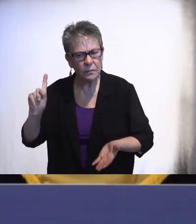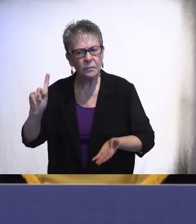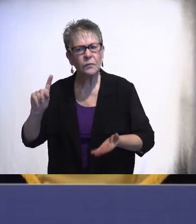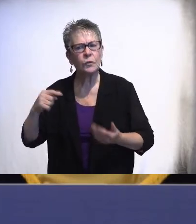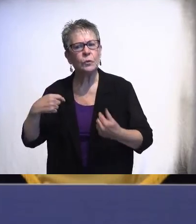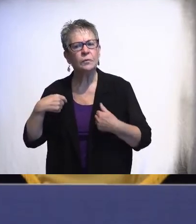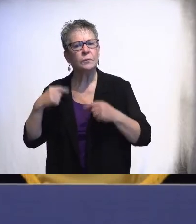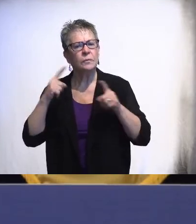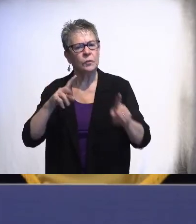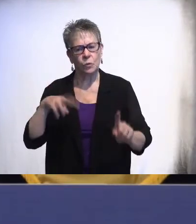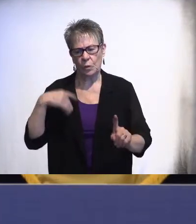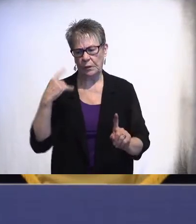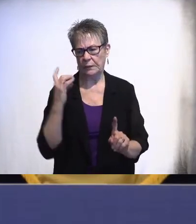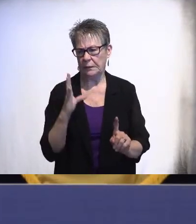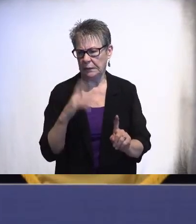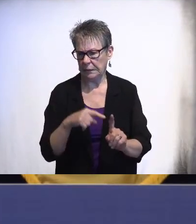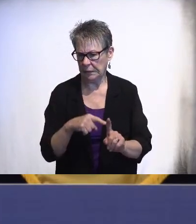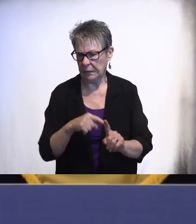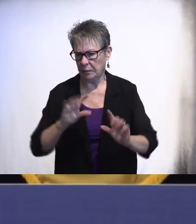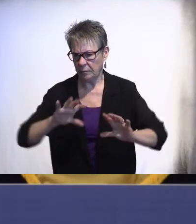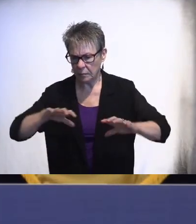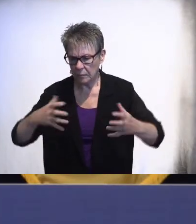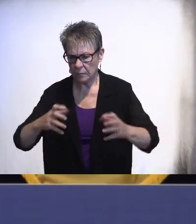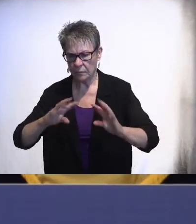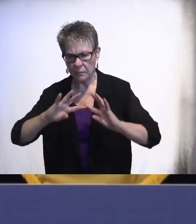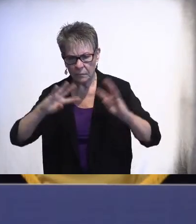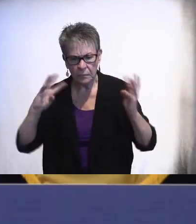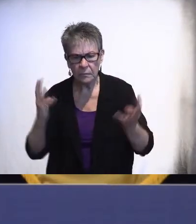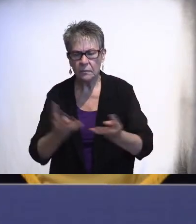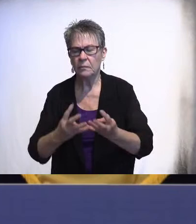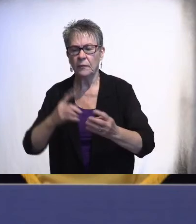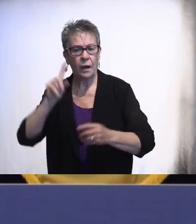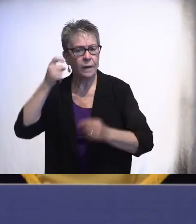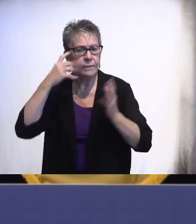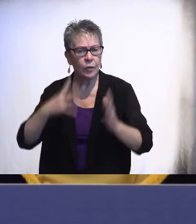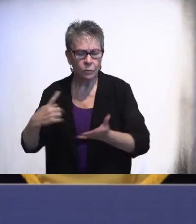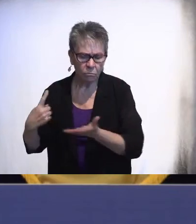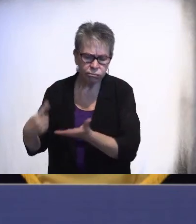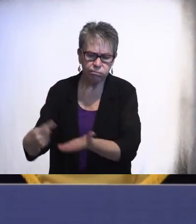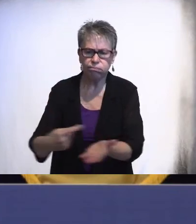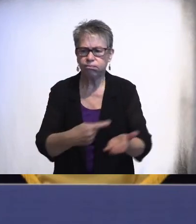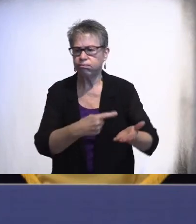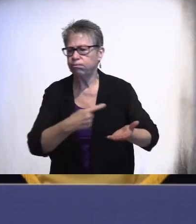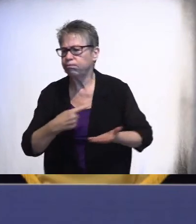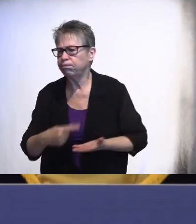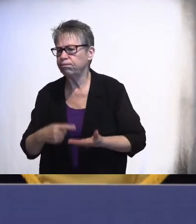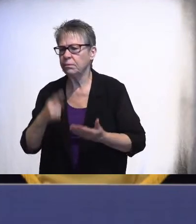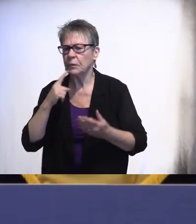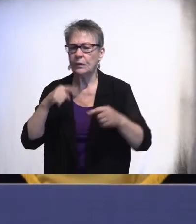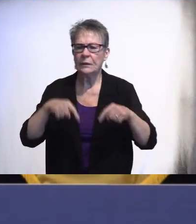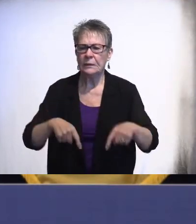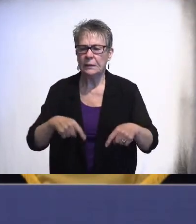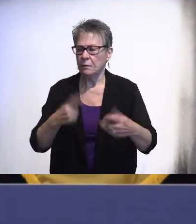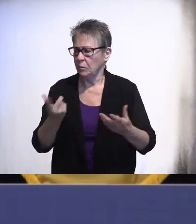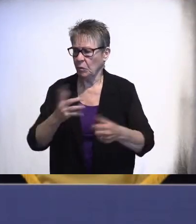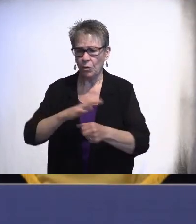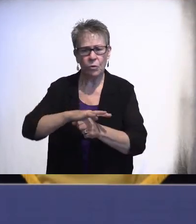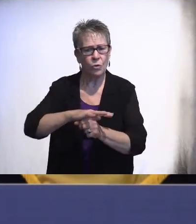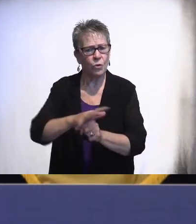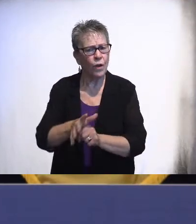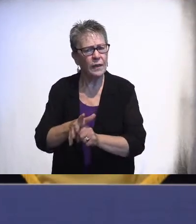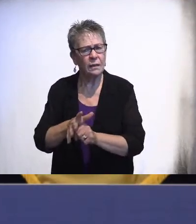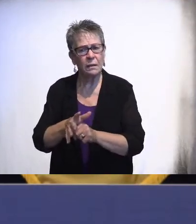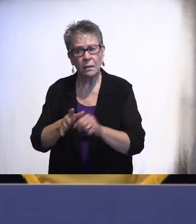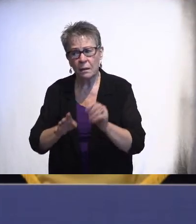and the experts should weigh in, this thing rages, goes up like it's going to go to the moon, this variant, and then it comes